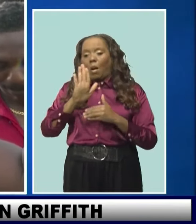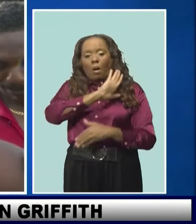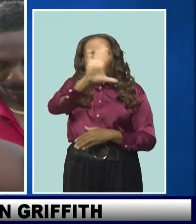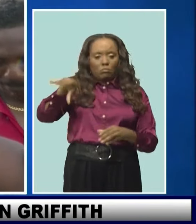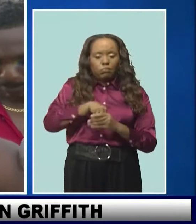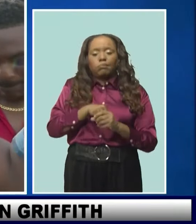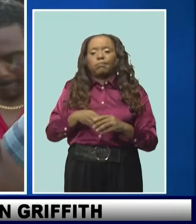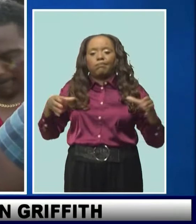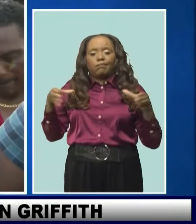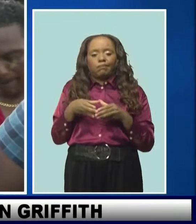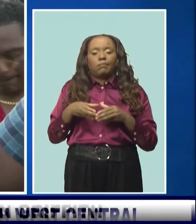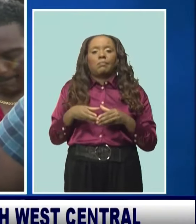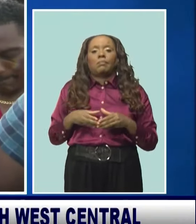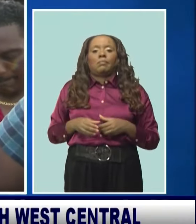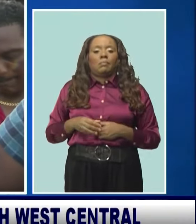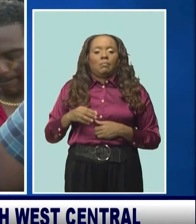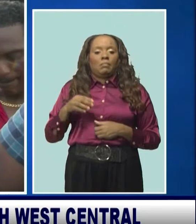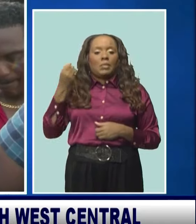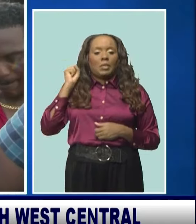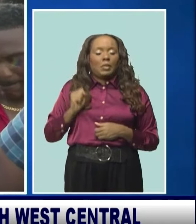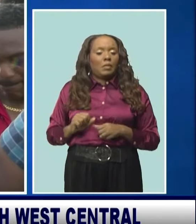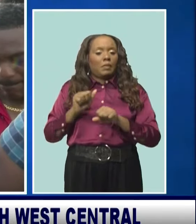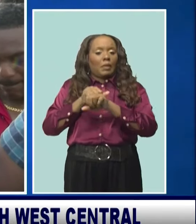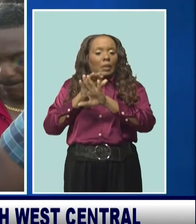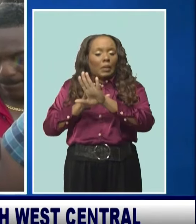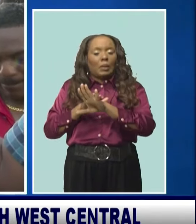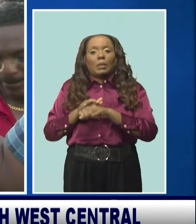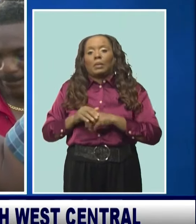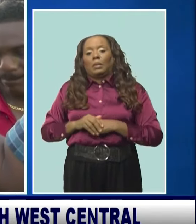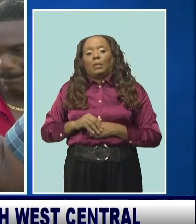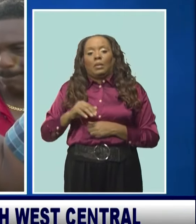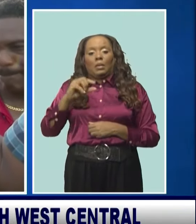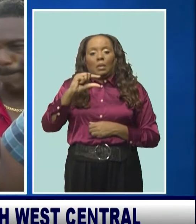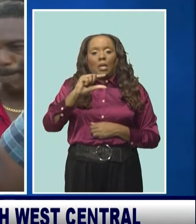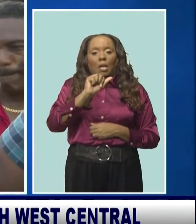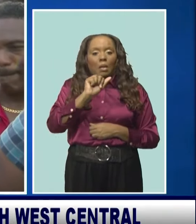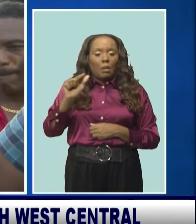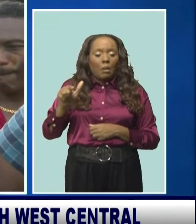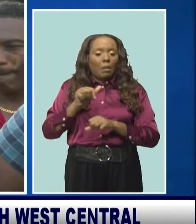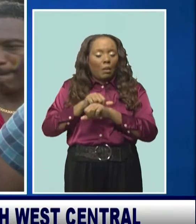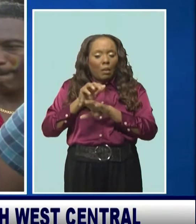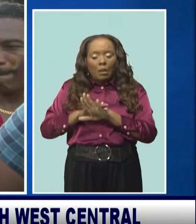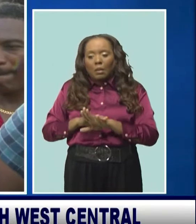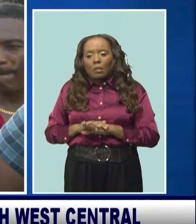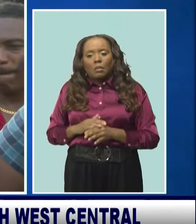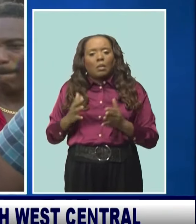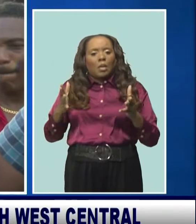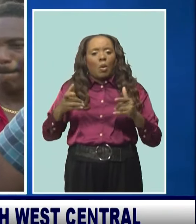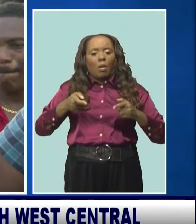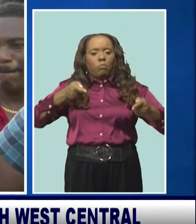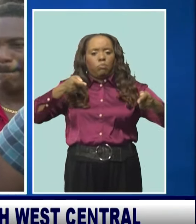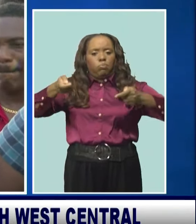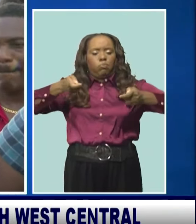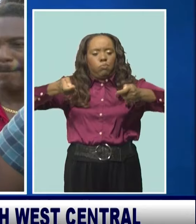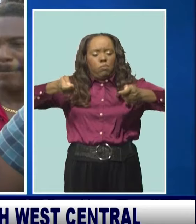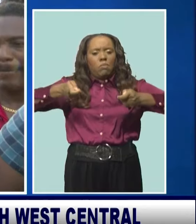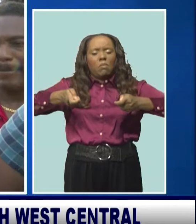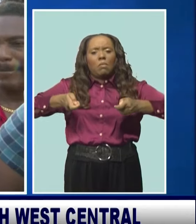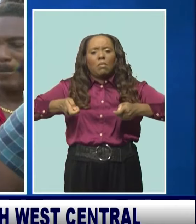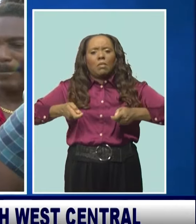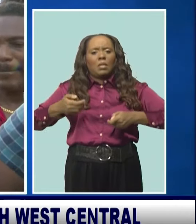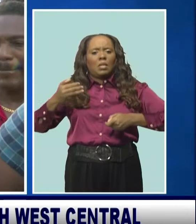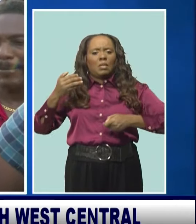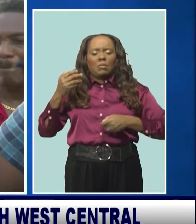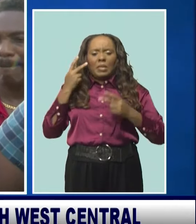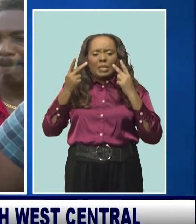in both Silver Hill and in Gall Hill to bring some order to a challenge which has surfaced over the past